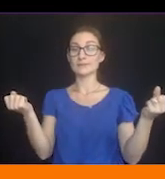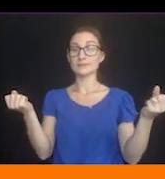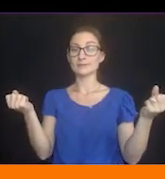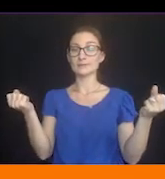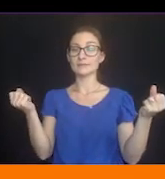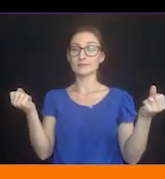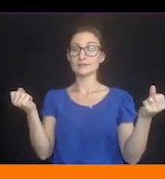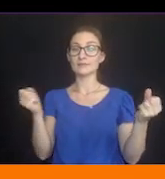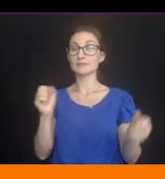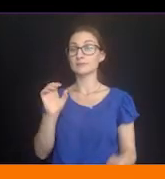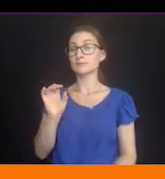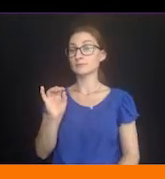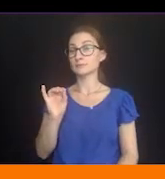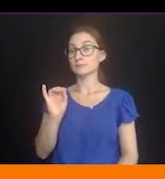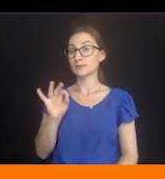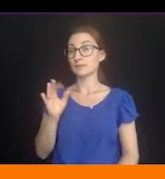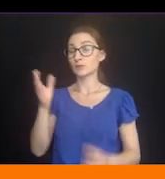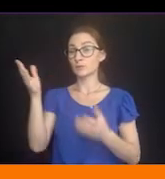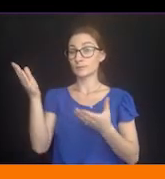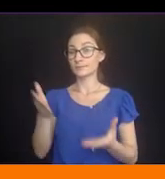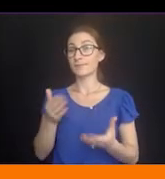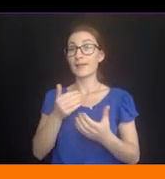In terms of social wellness,